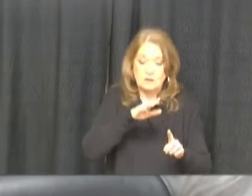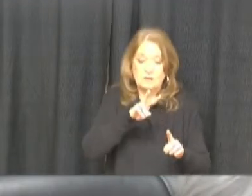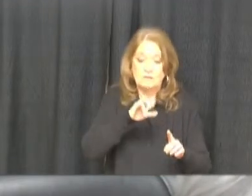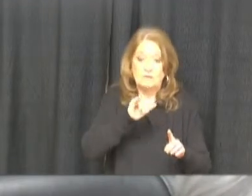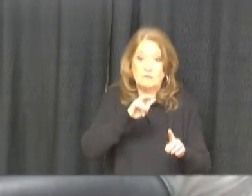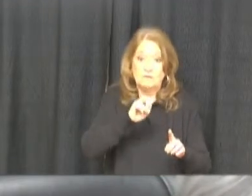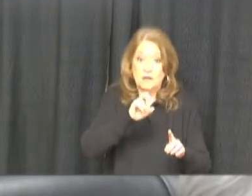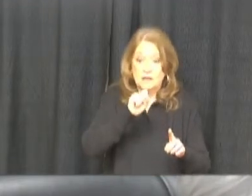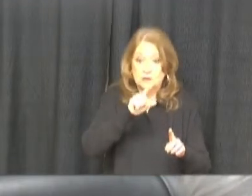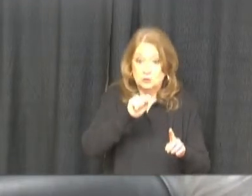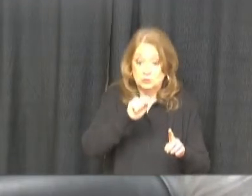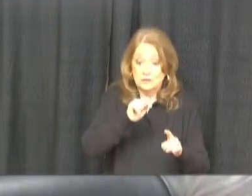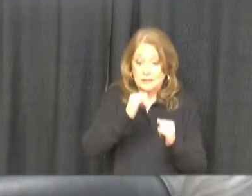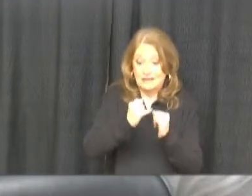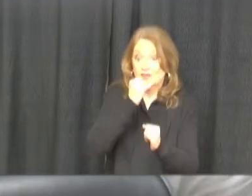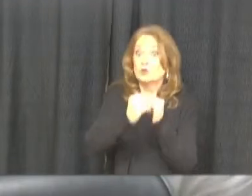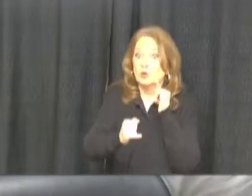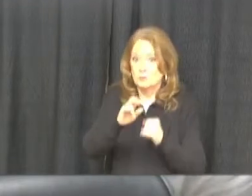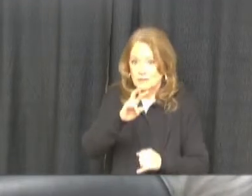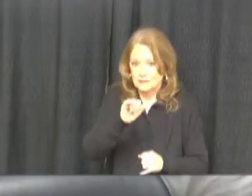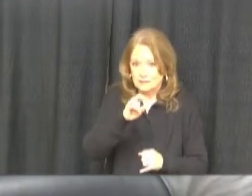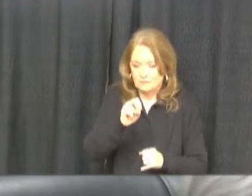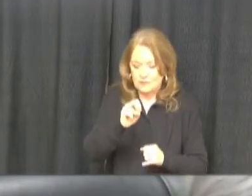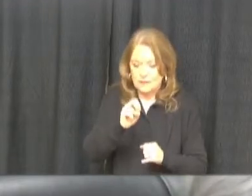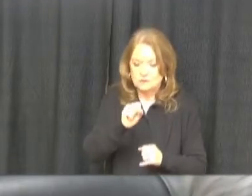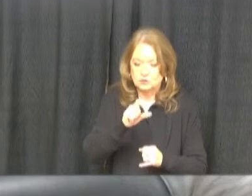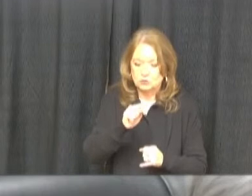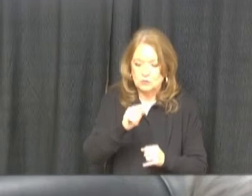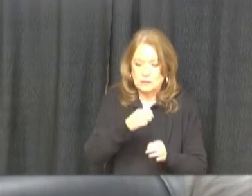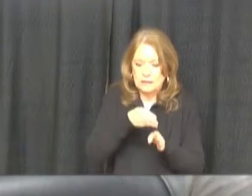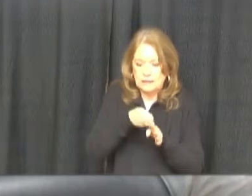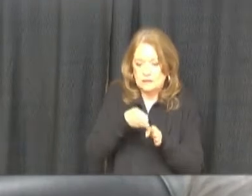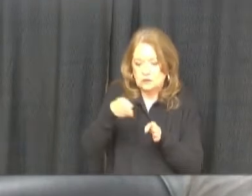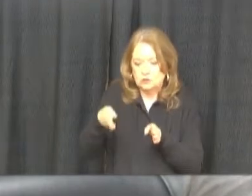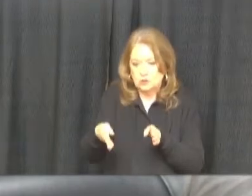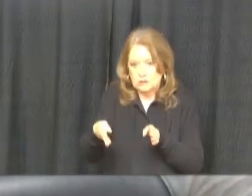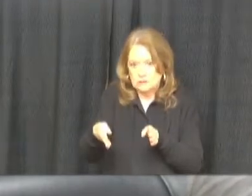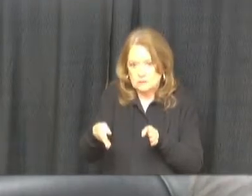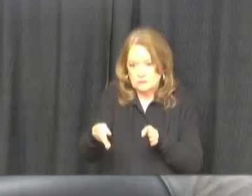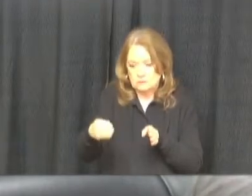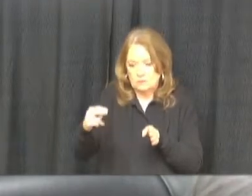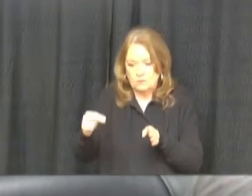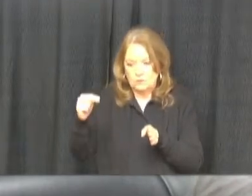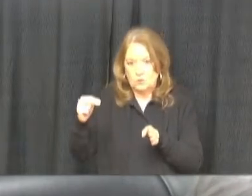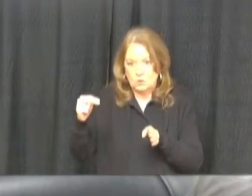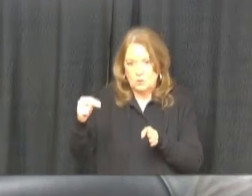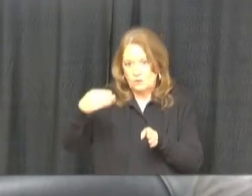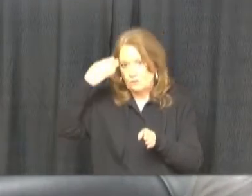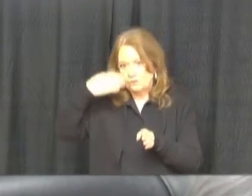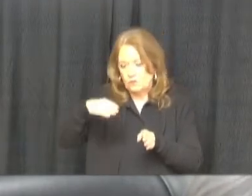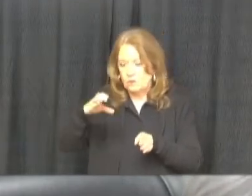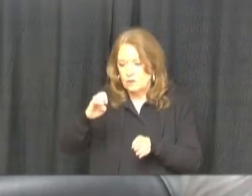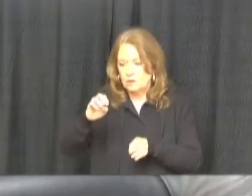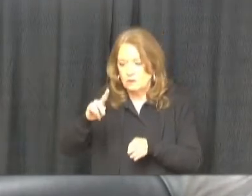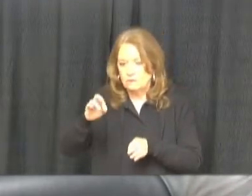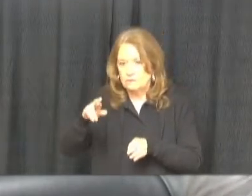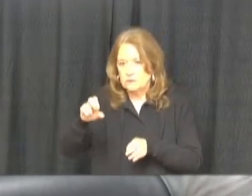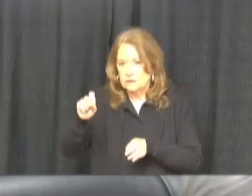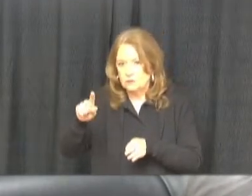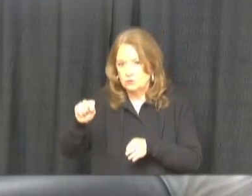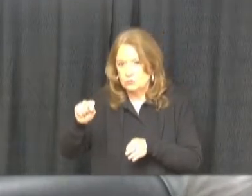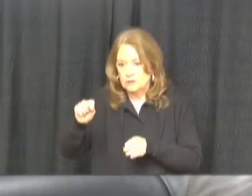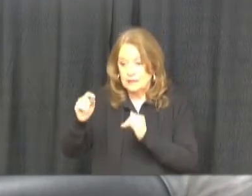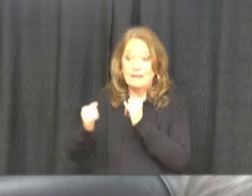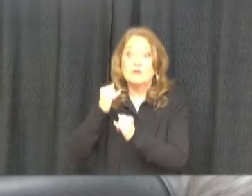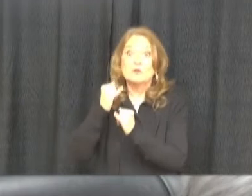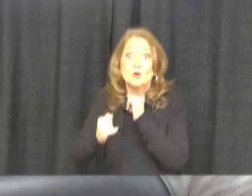Street, at the terminus of Vine Street, and an adjacent parcel fronting on the north frontage of Cedar Street, at the terminus